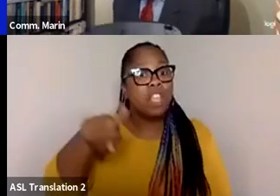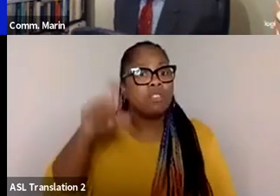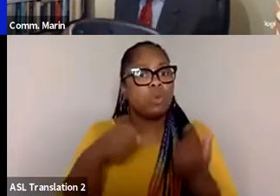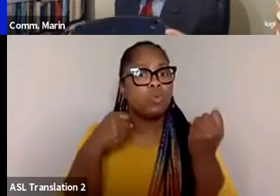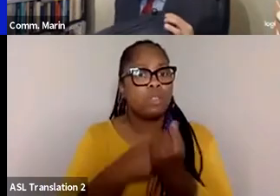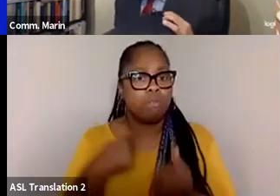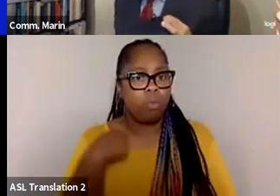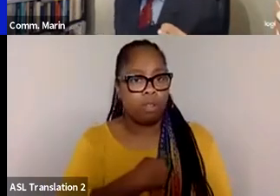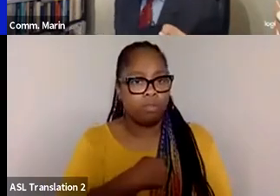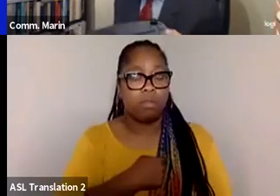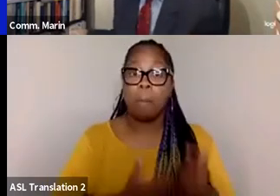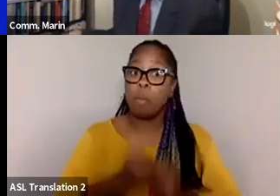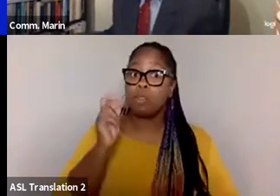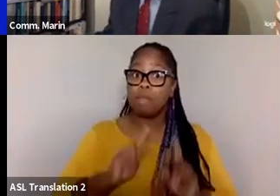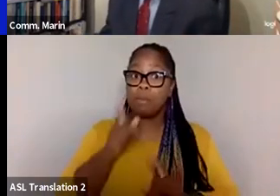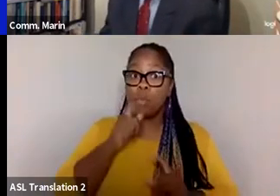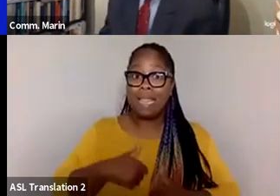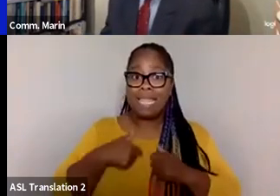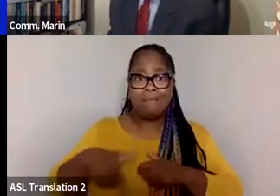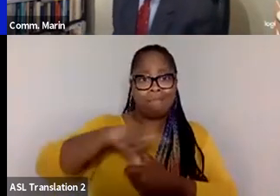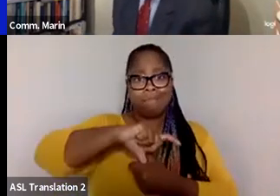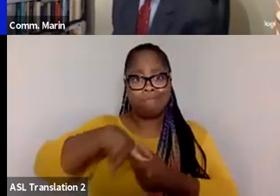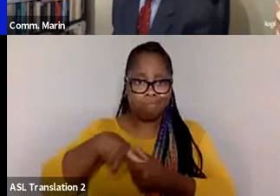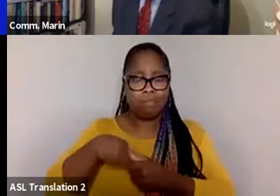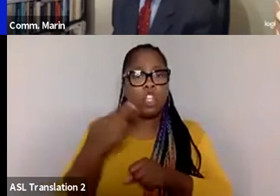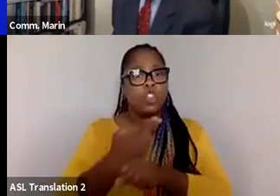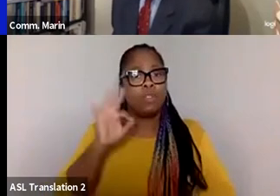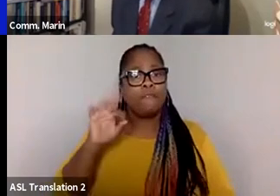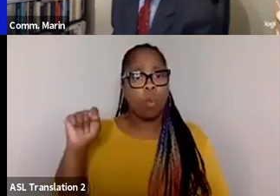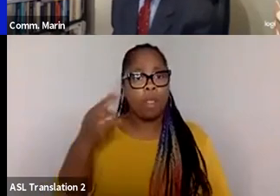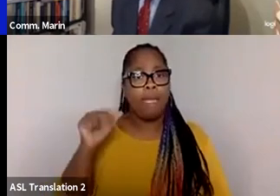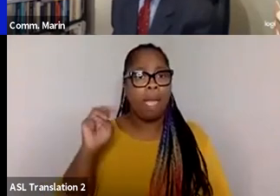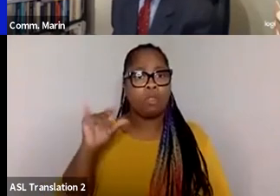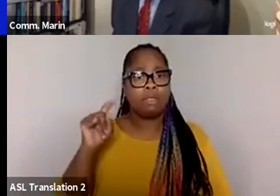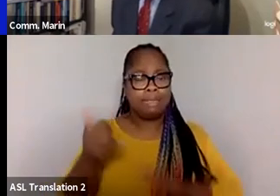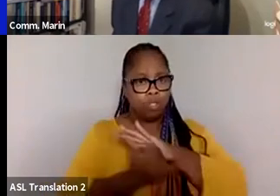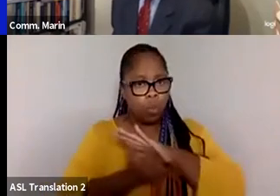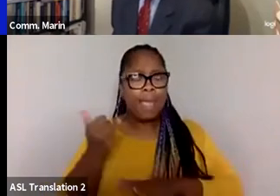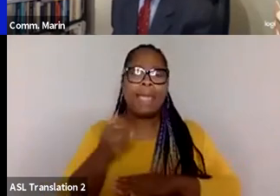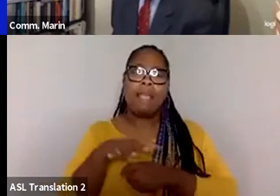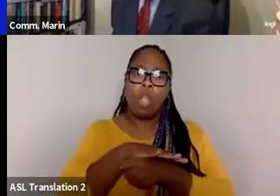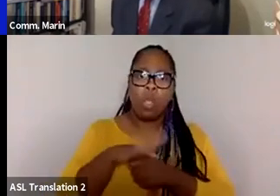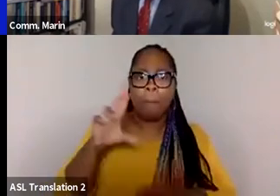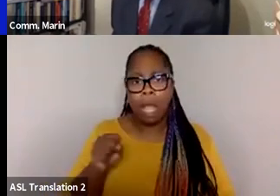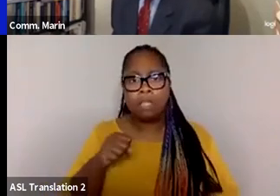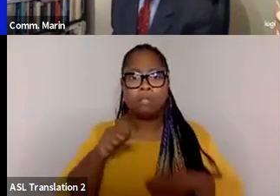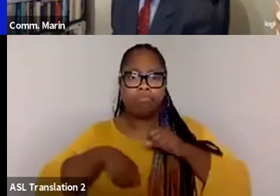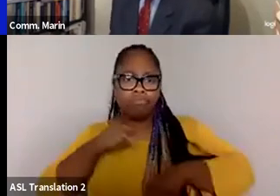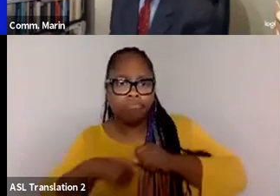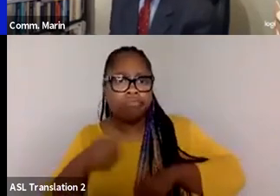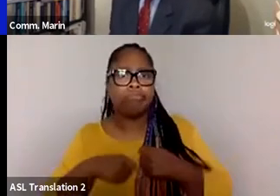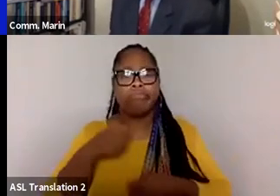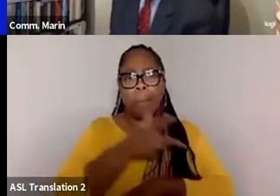The majority of people who live around Machate Circle and who use the Fort Hamilton Parkway subway station and the local buses and roadways and the bike lanes and the